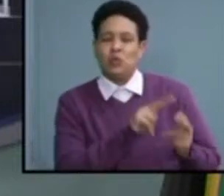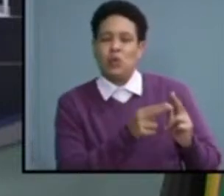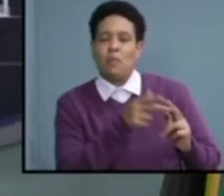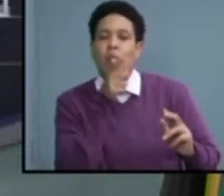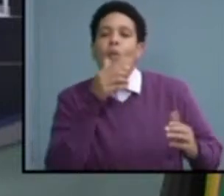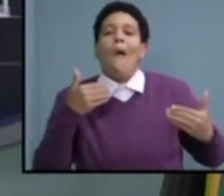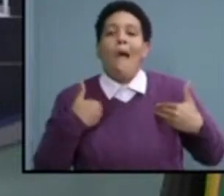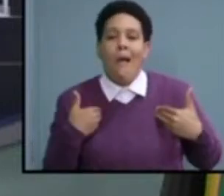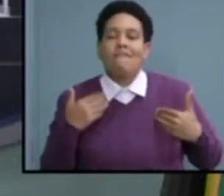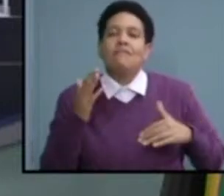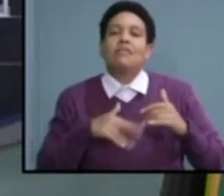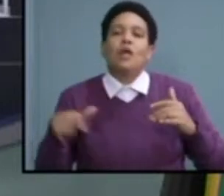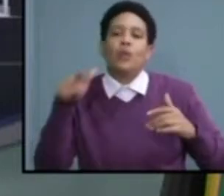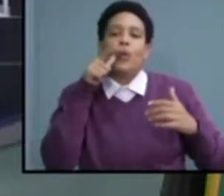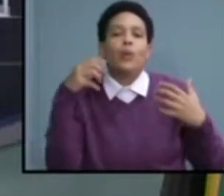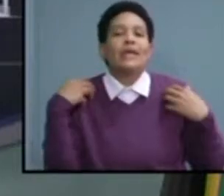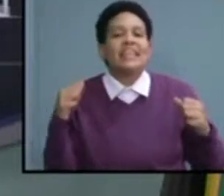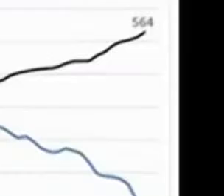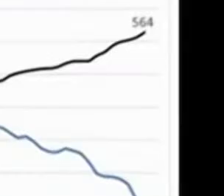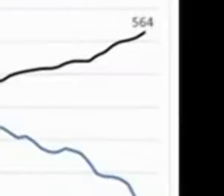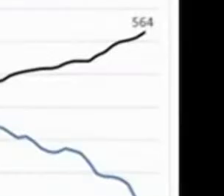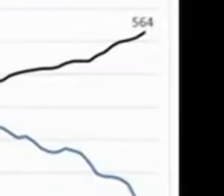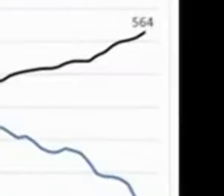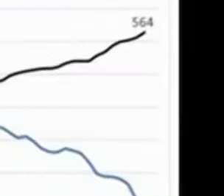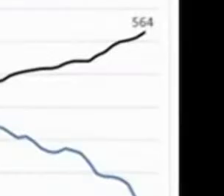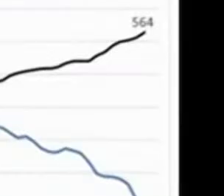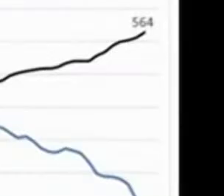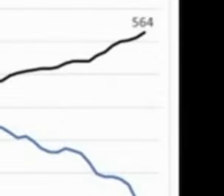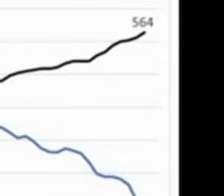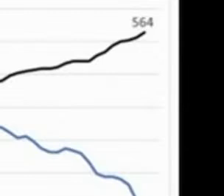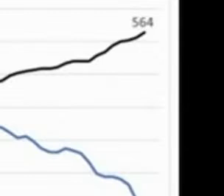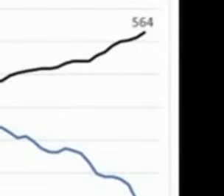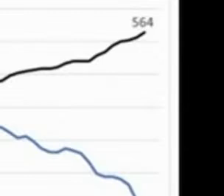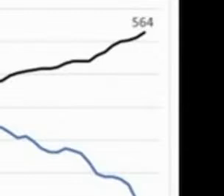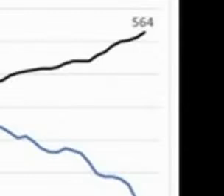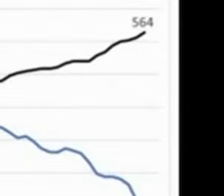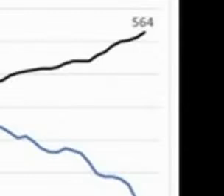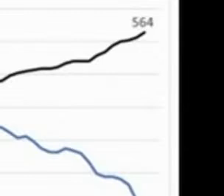I want to bring some graphs to your attention.